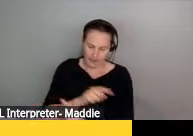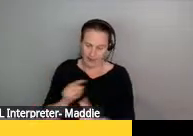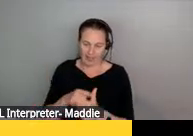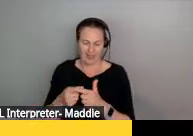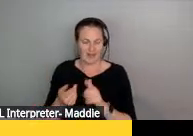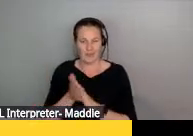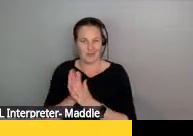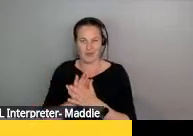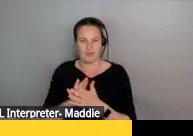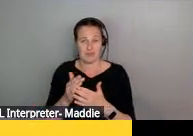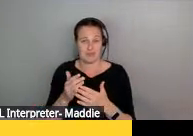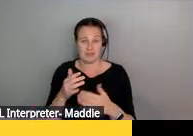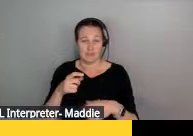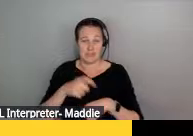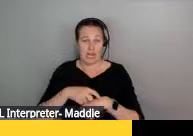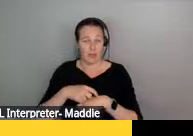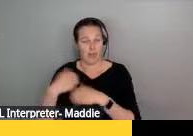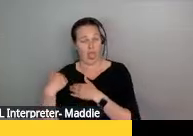time consuming.